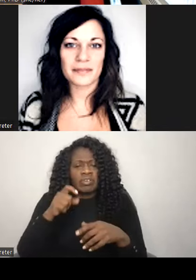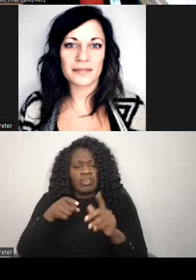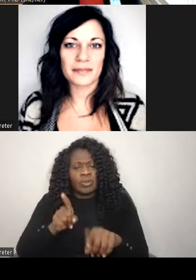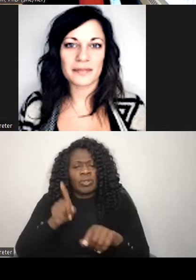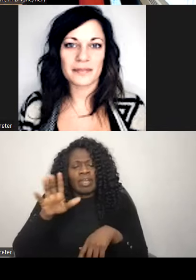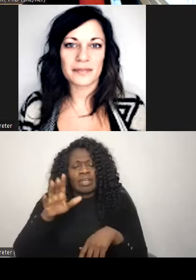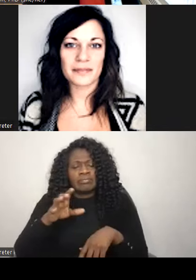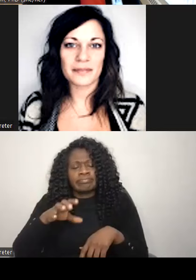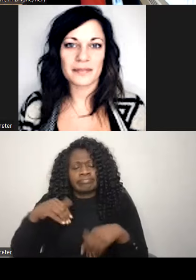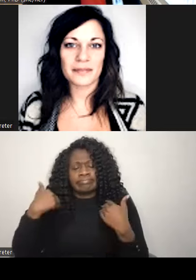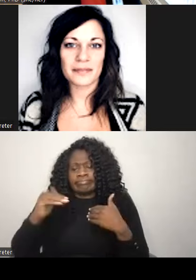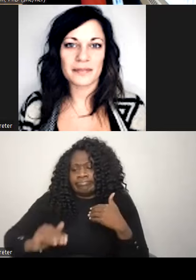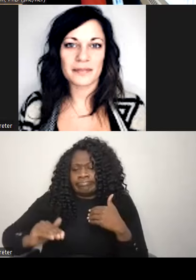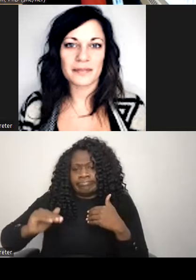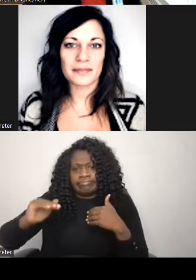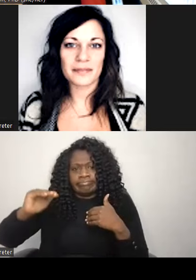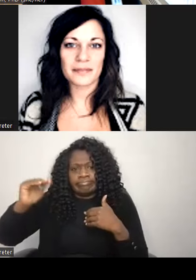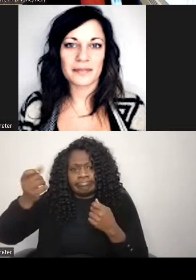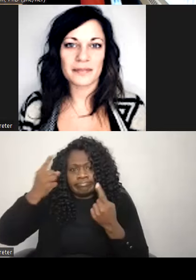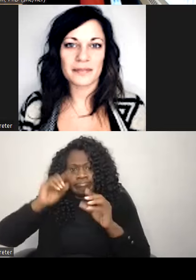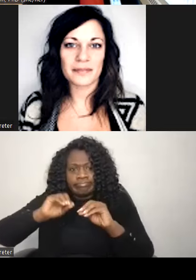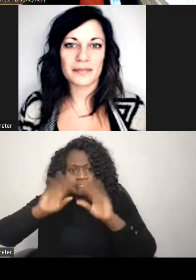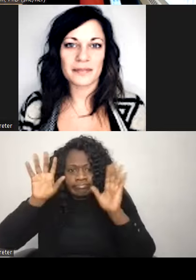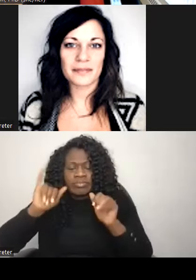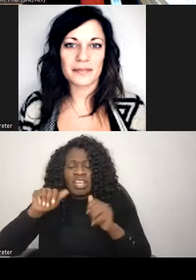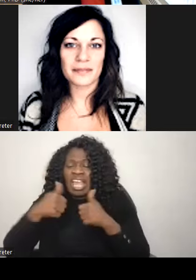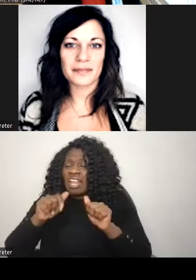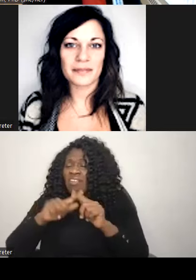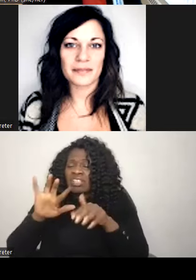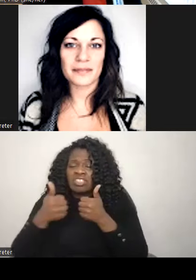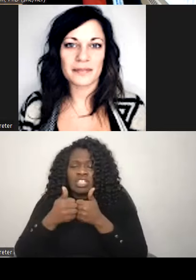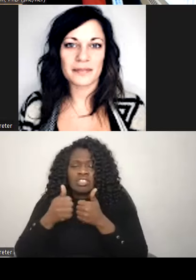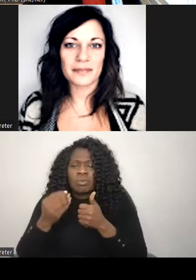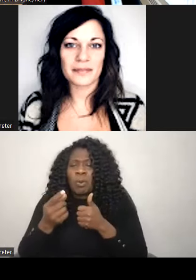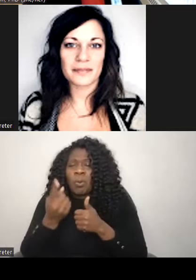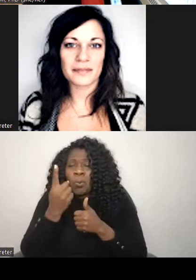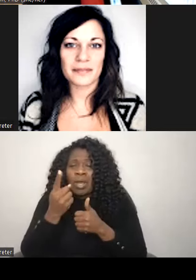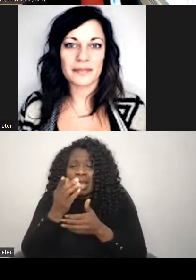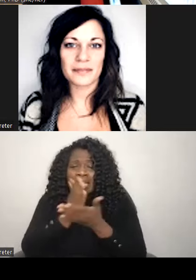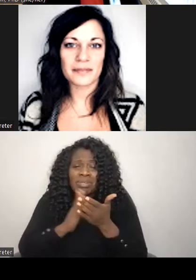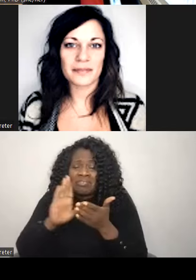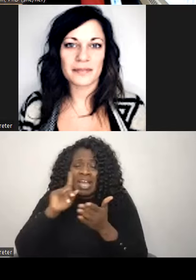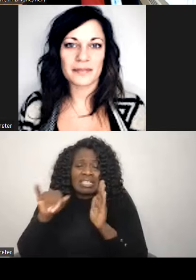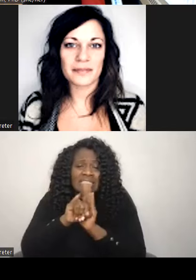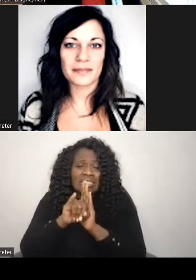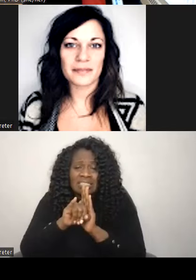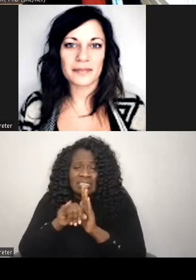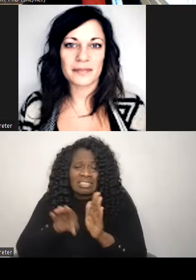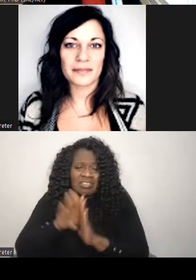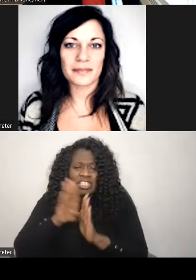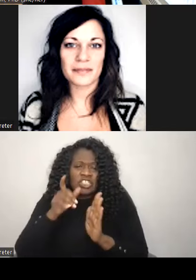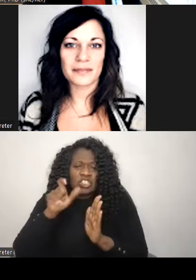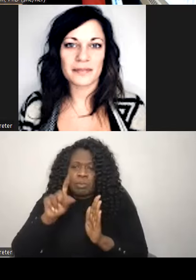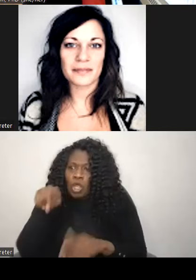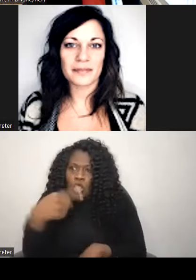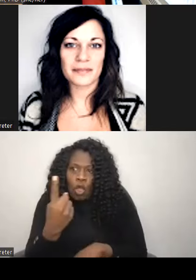adolescence. And recognizing that any of these challenges may be only one aspect of their identity development. It shouldn't be the